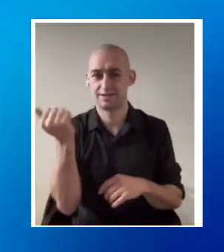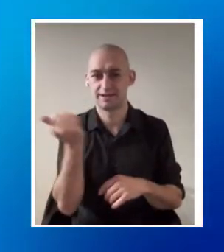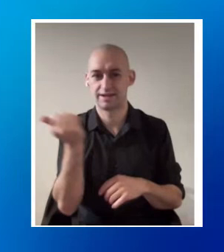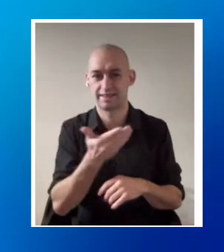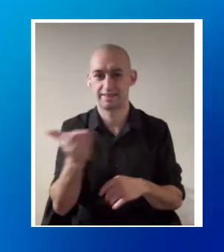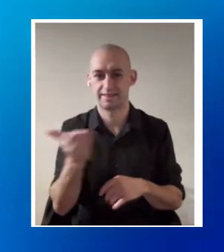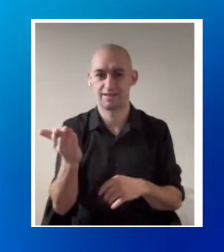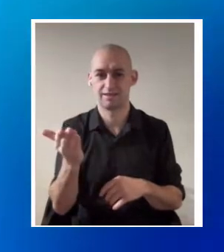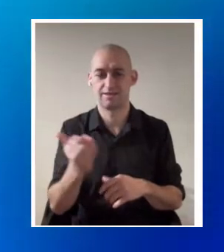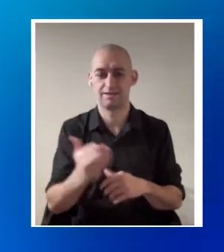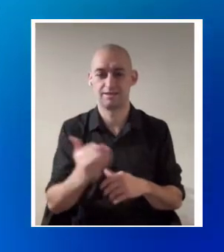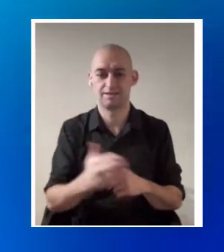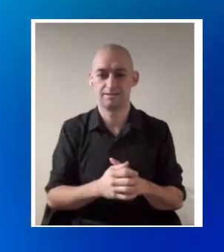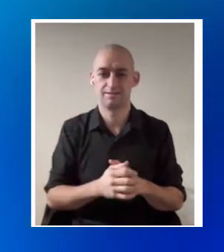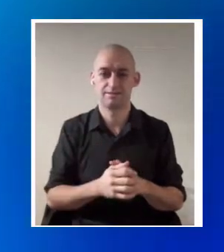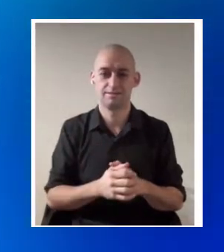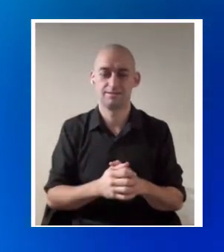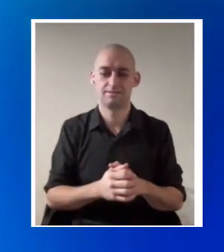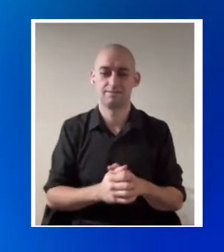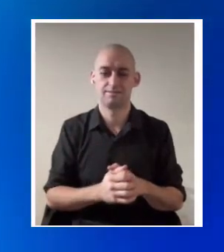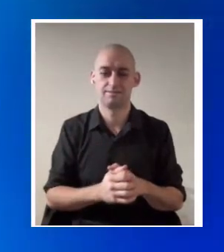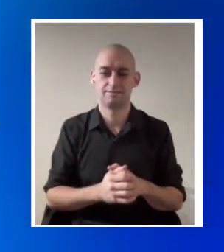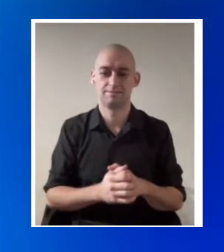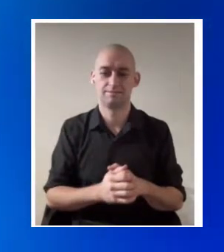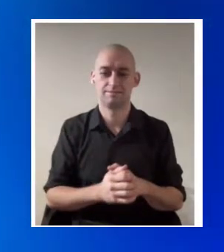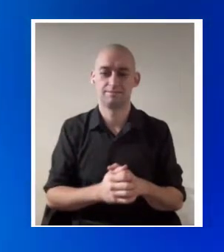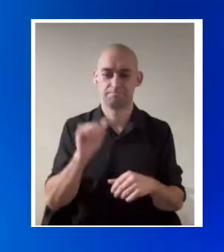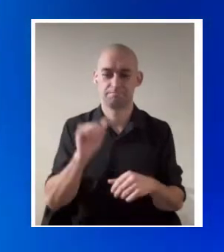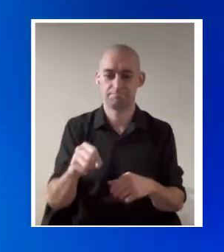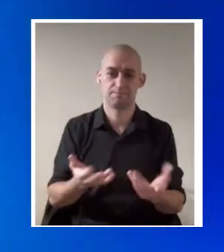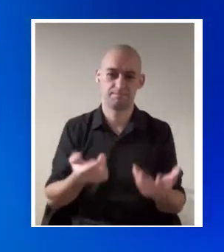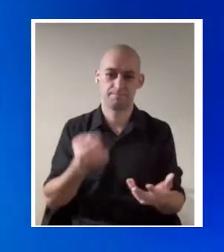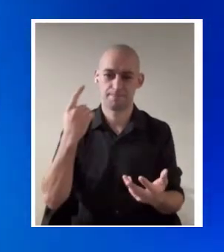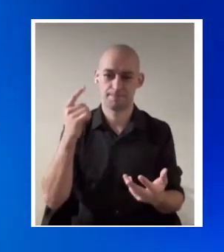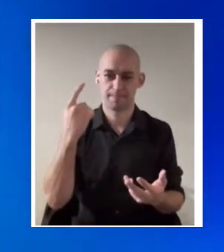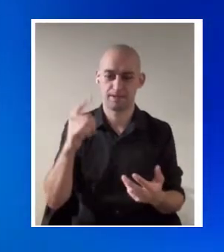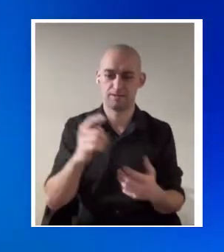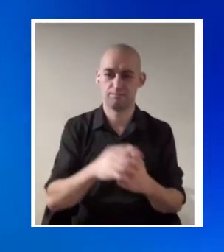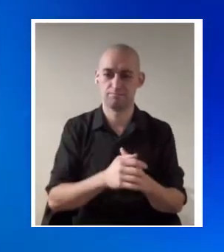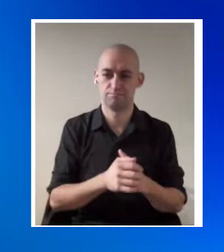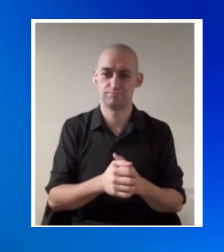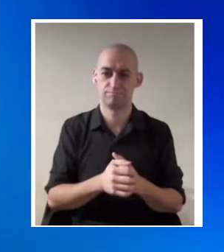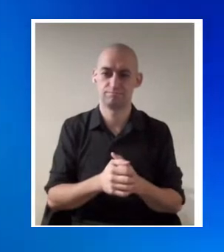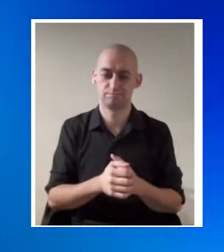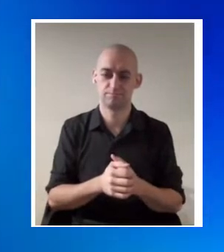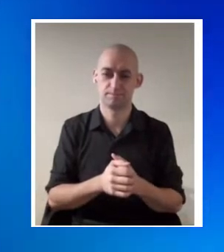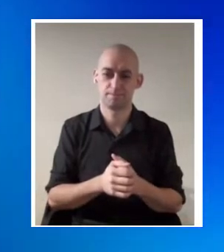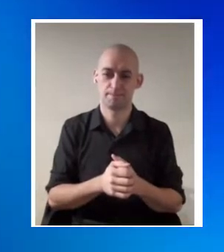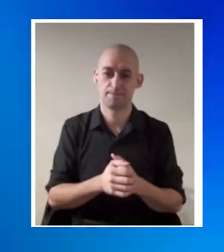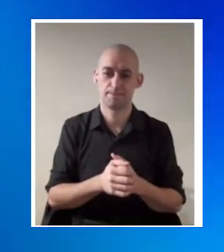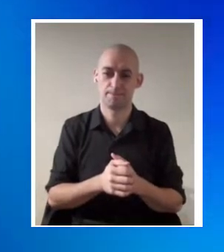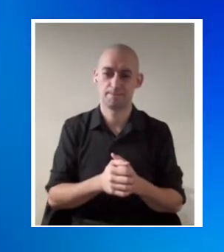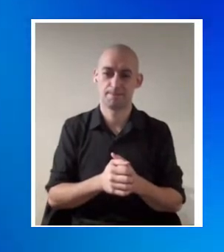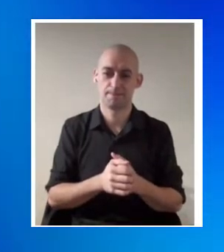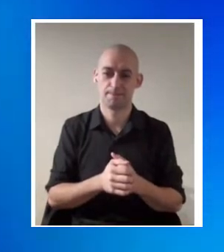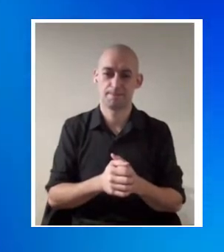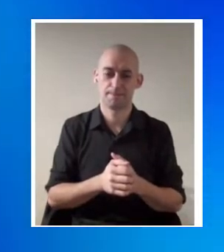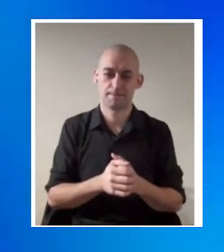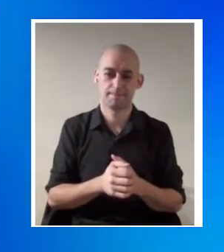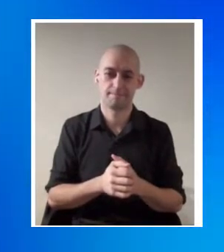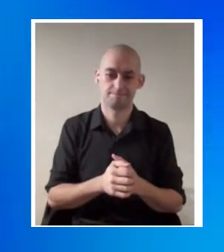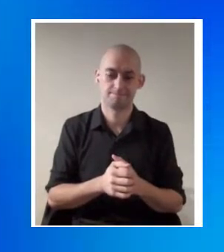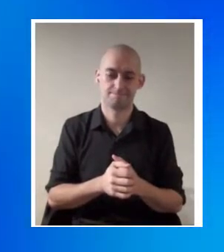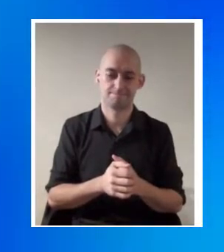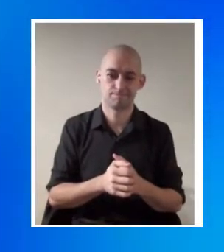That's true. So we could just wait, and then when you feel like you've gotten to the end of it and summarized